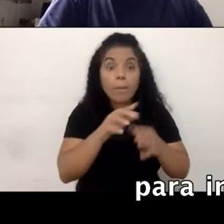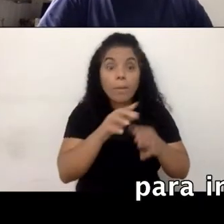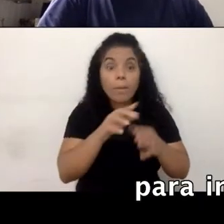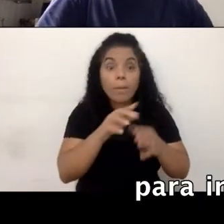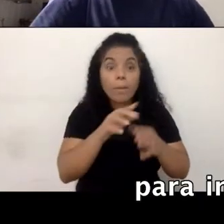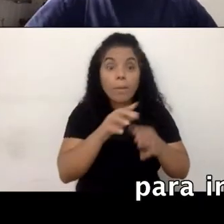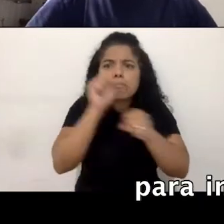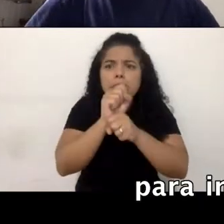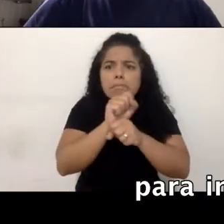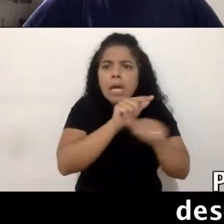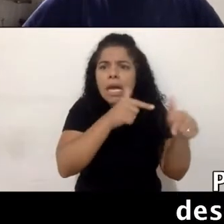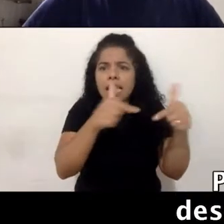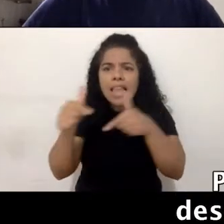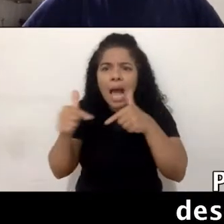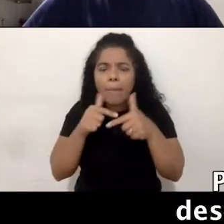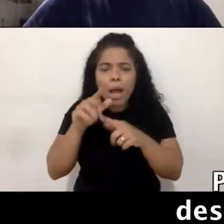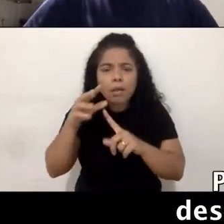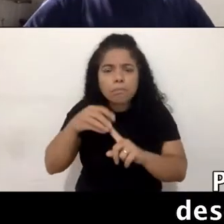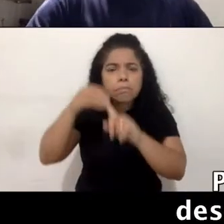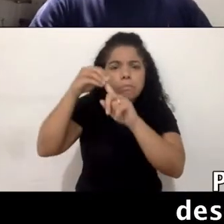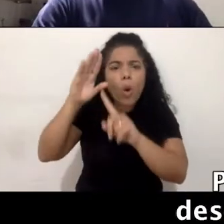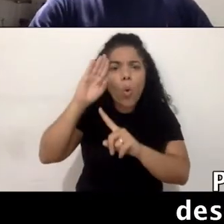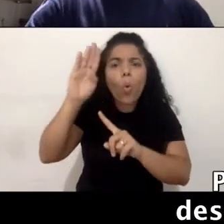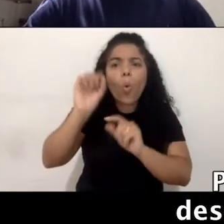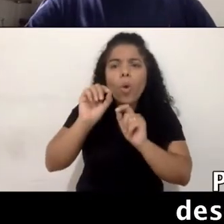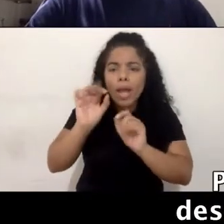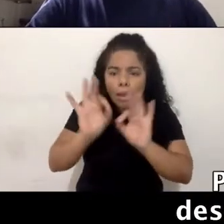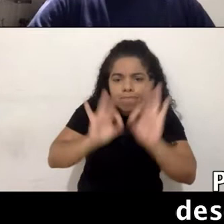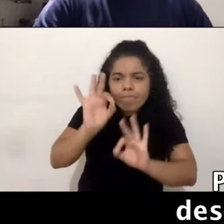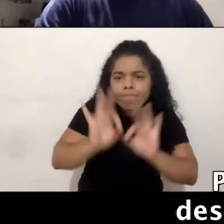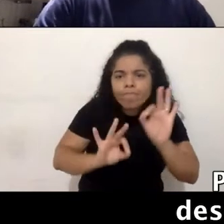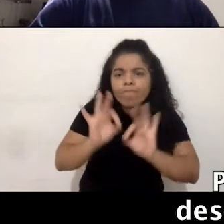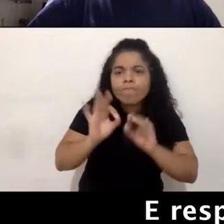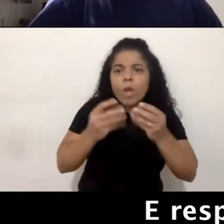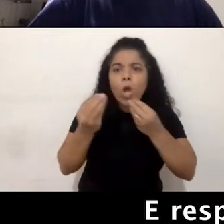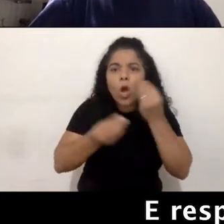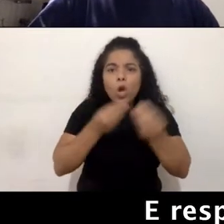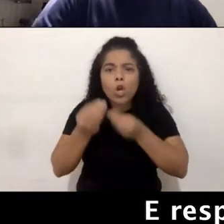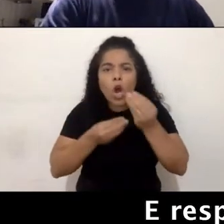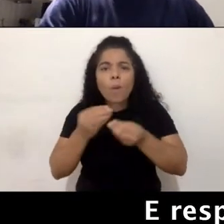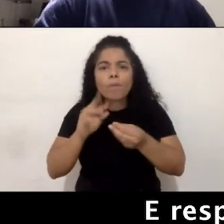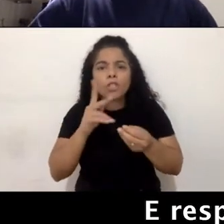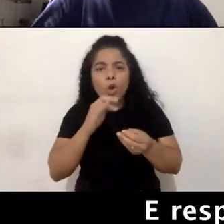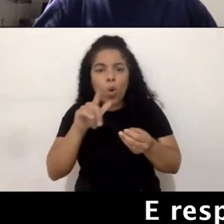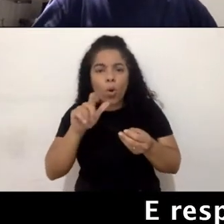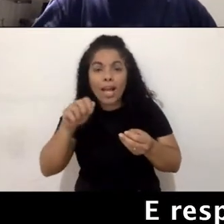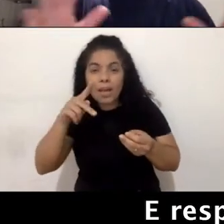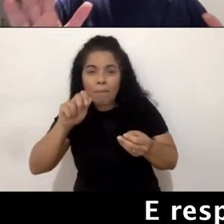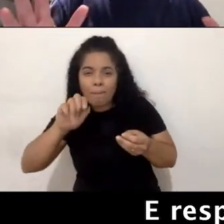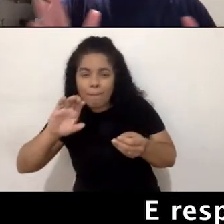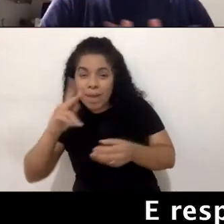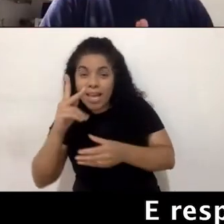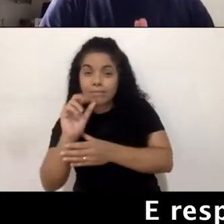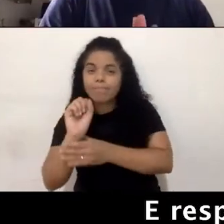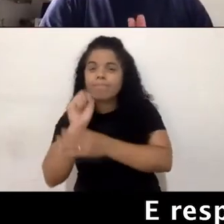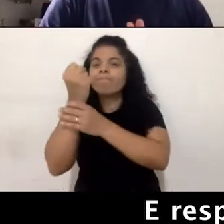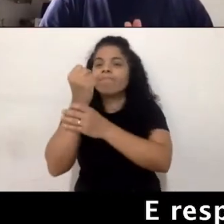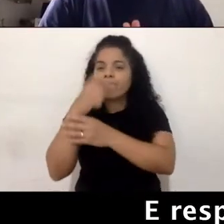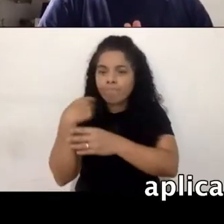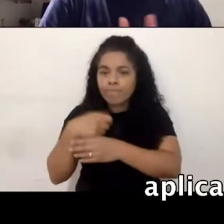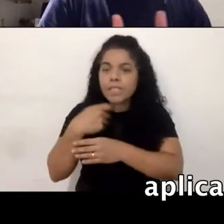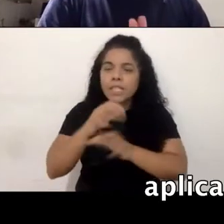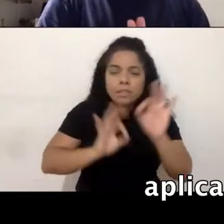the security patches. We need to make a plan, figure out how long it's going to be, how much effort it's going to be. And we said, well, actually,